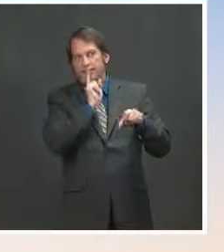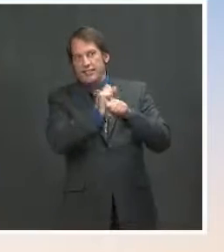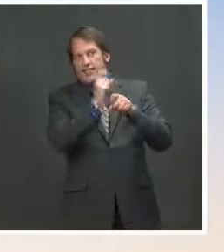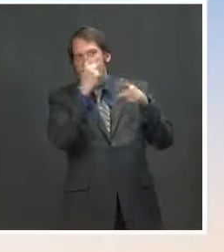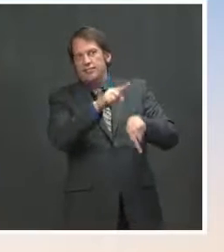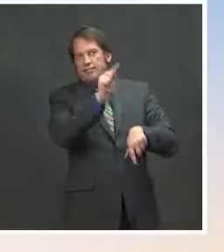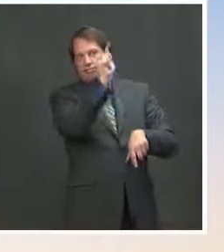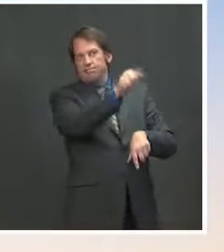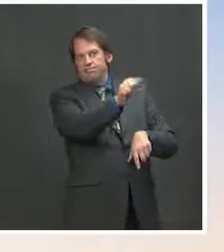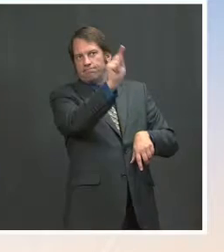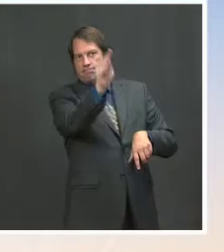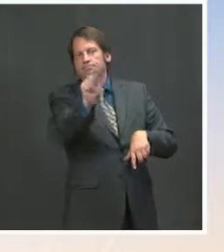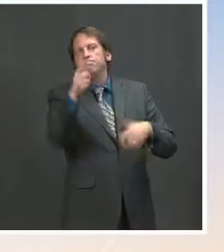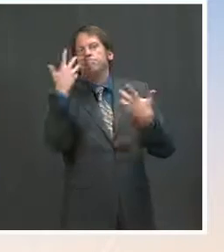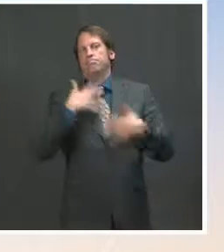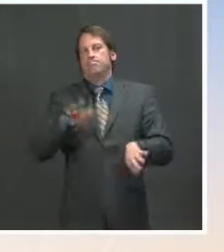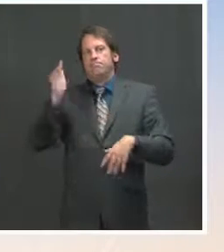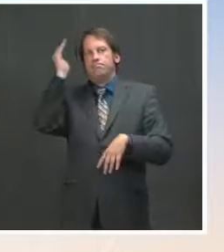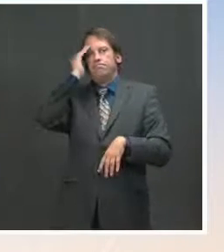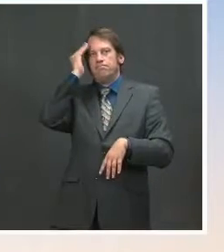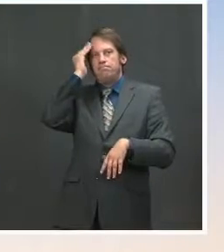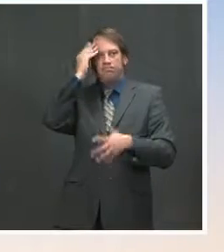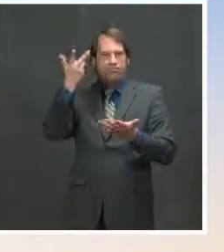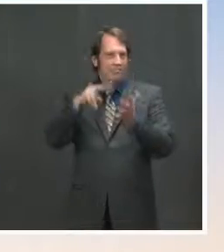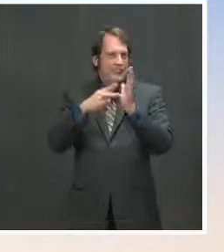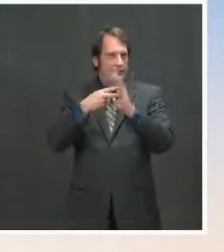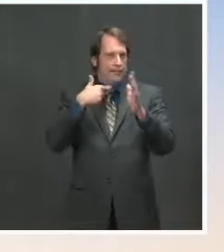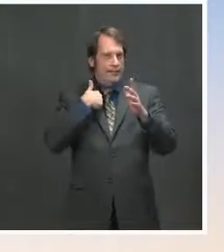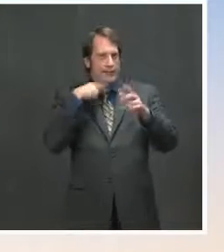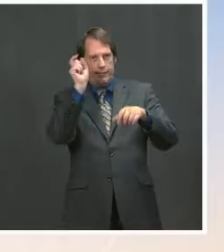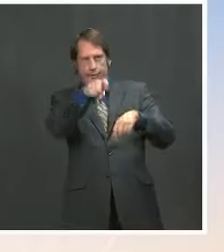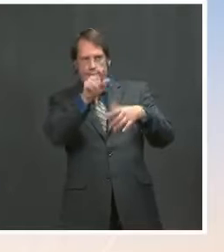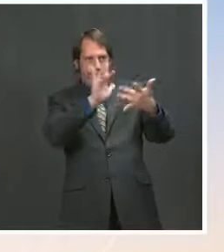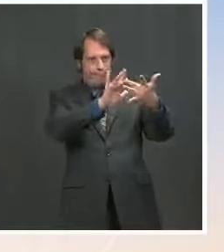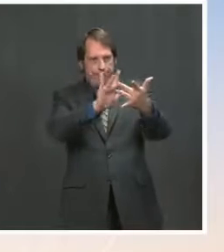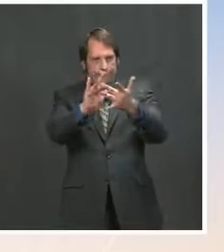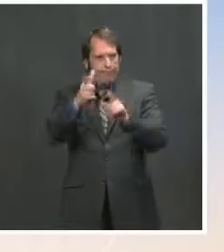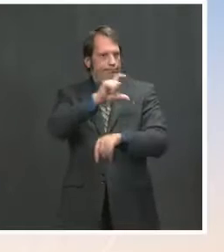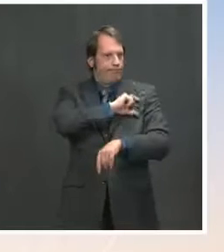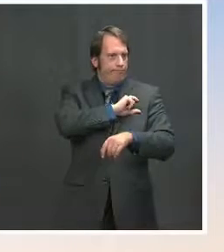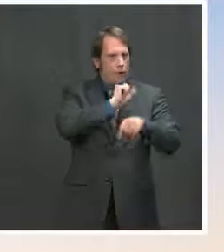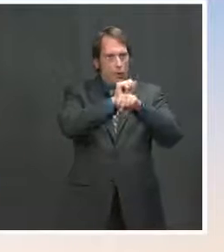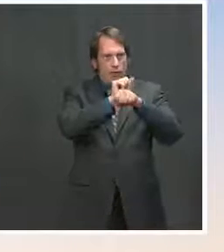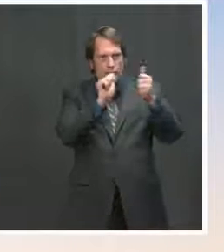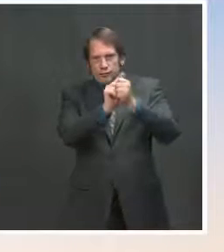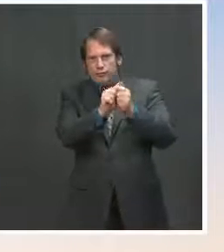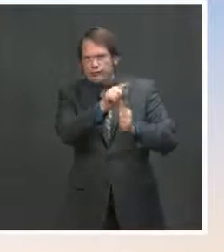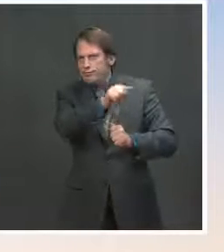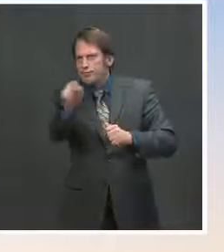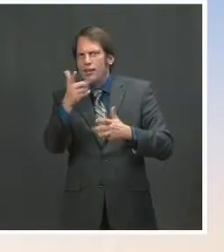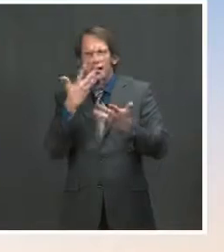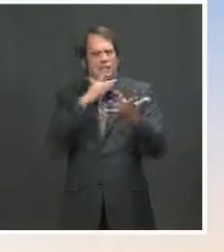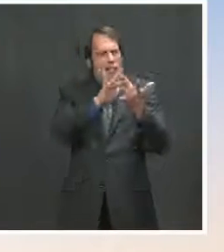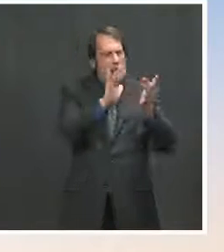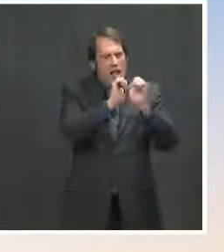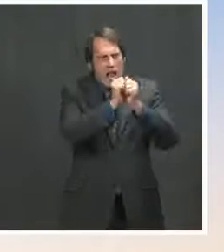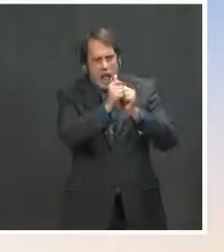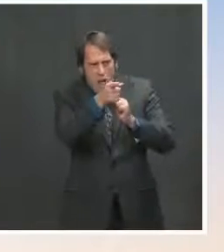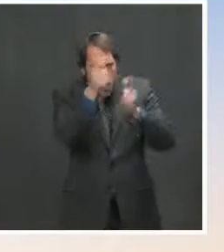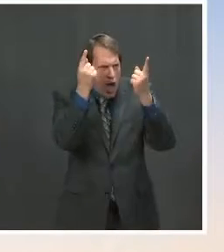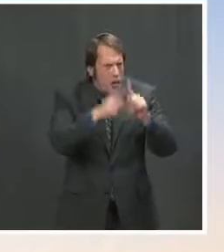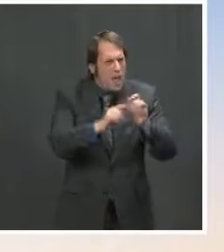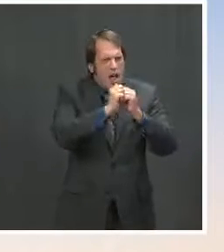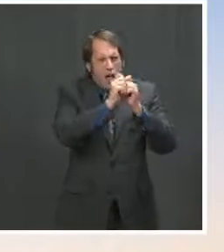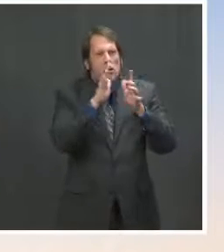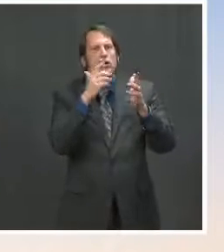law enforcement and other authorities who are overseeing and cracking down where this has come up. I don't have a number or percentage or data to give you